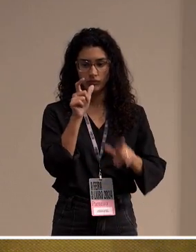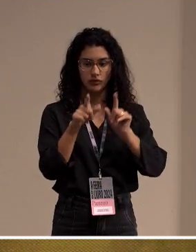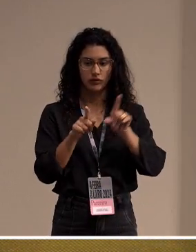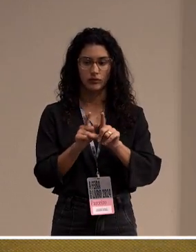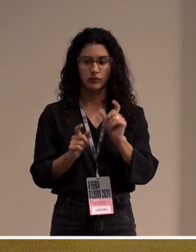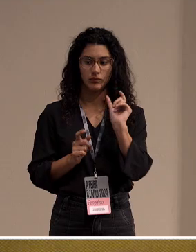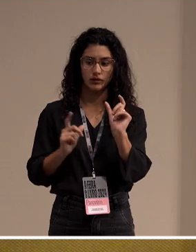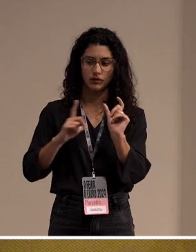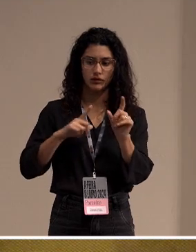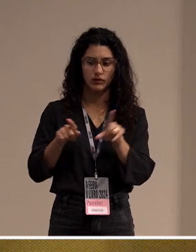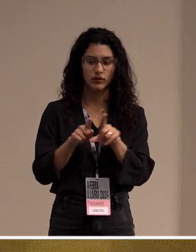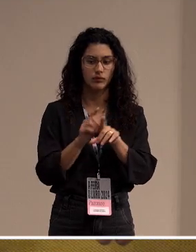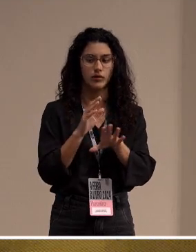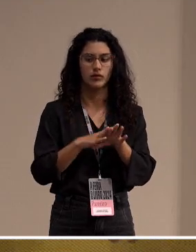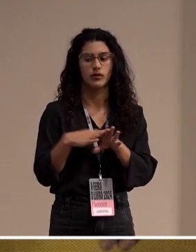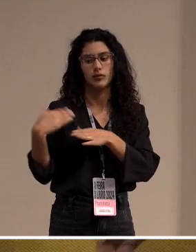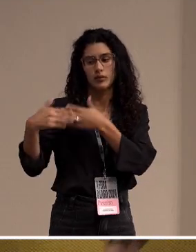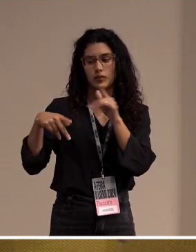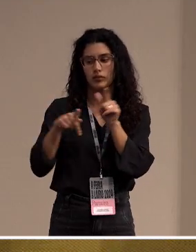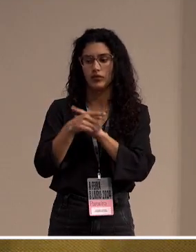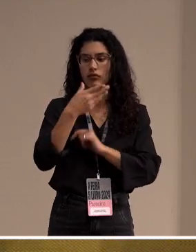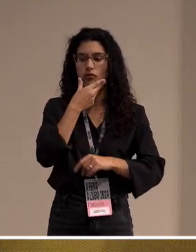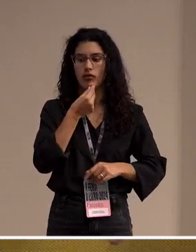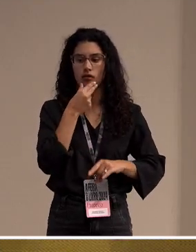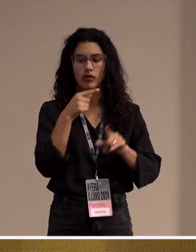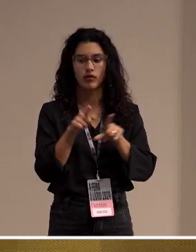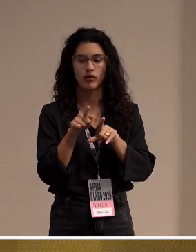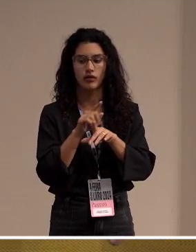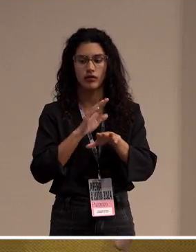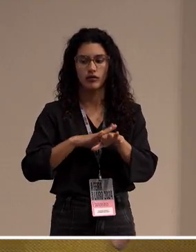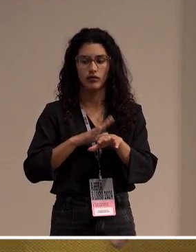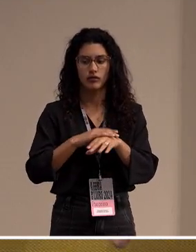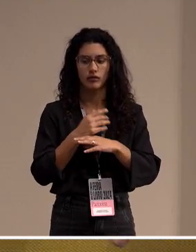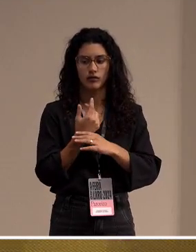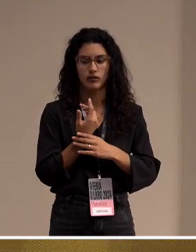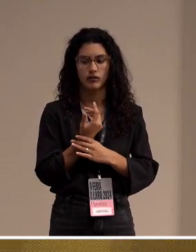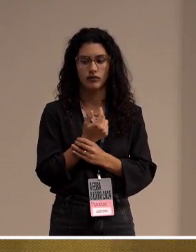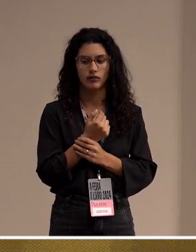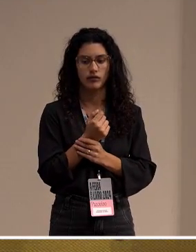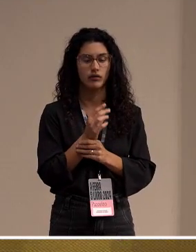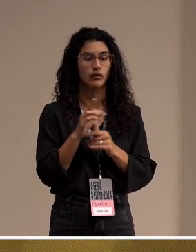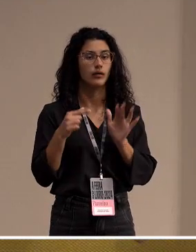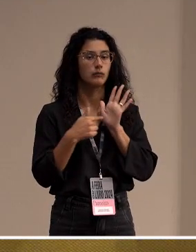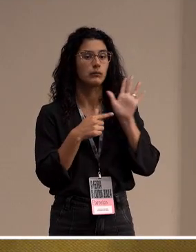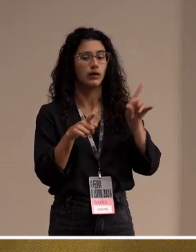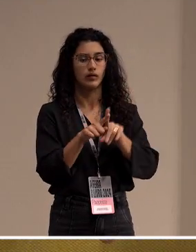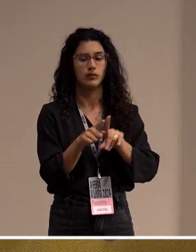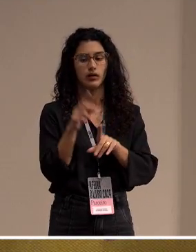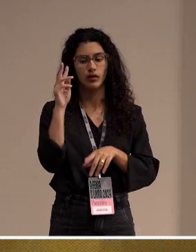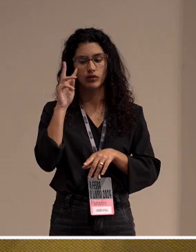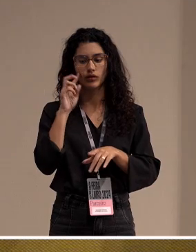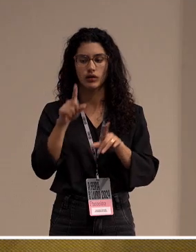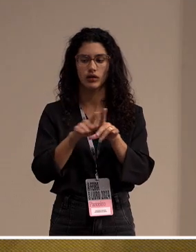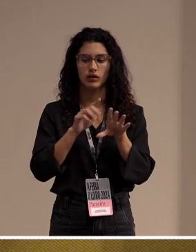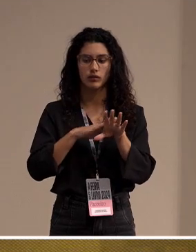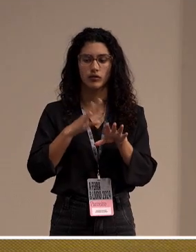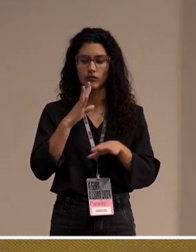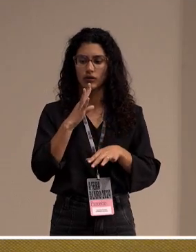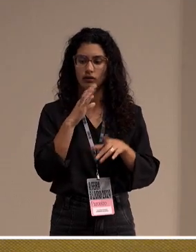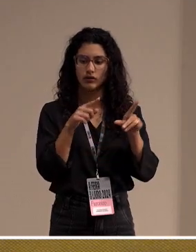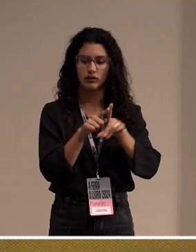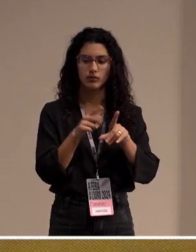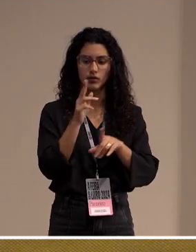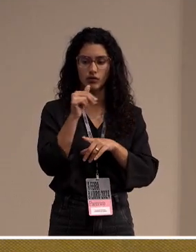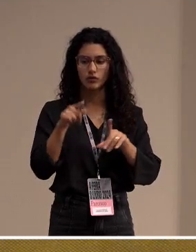casually, the elders would say, you wouldn't use that word if you knew the history. If you knew the history, you wouldn't be saying that. But